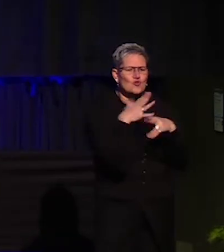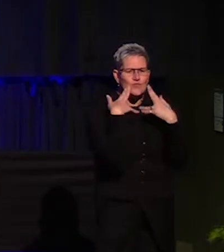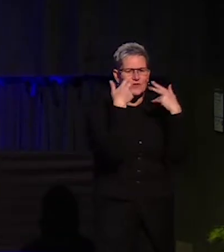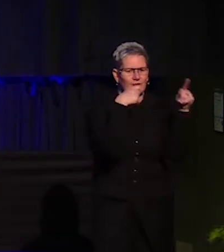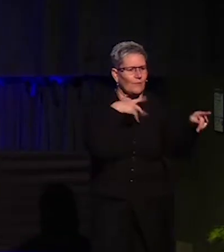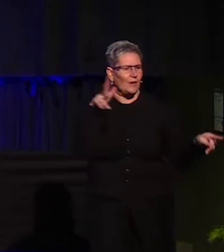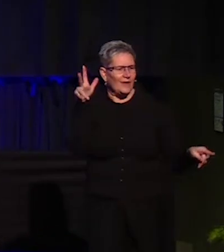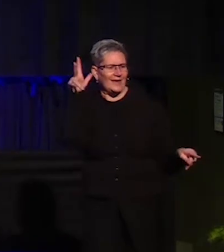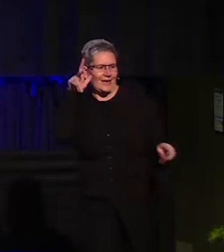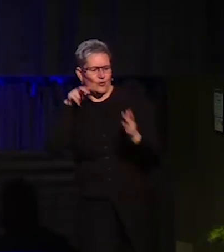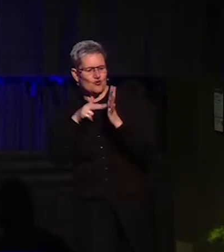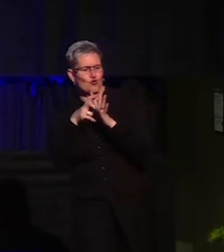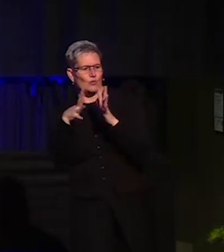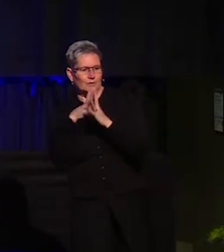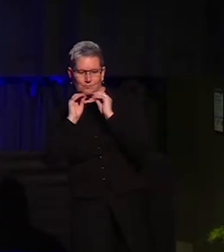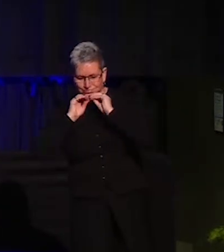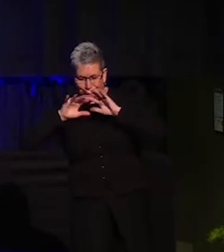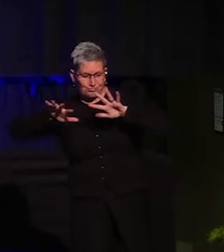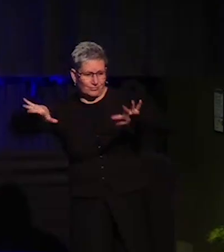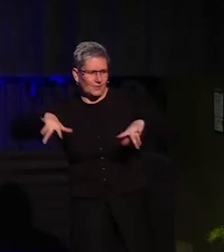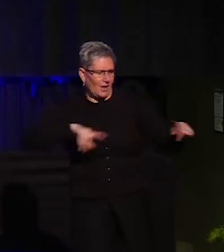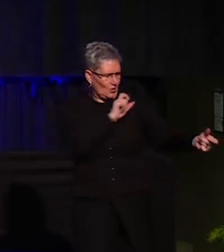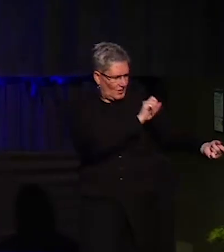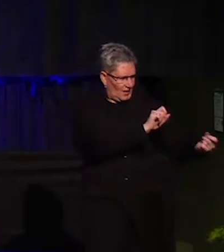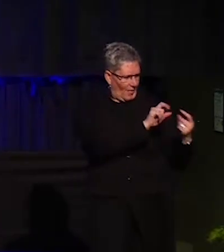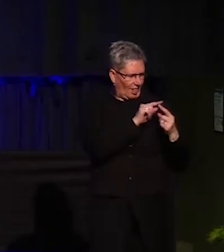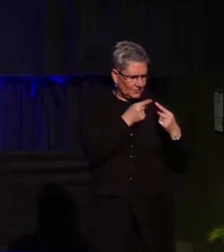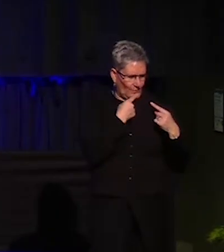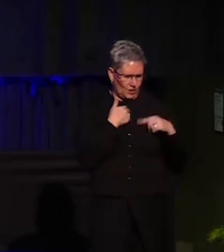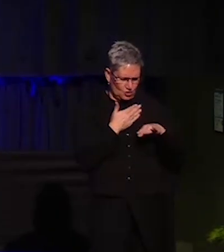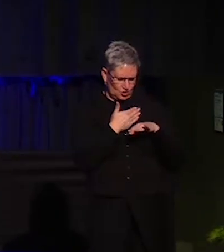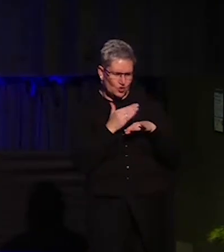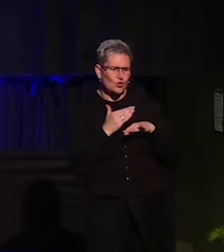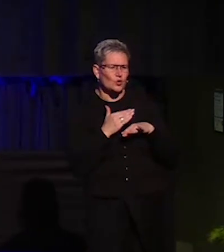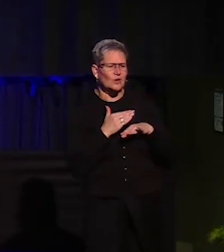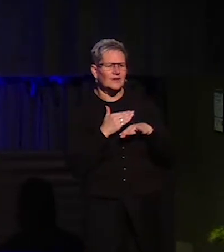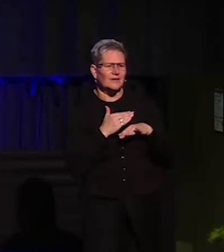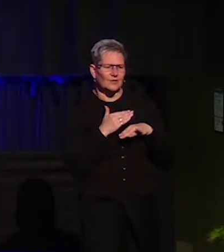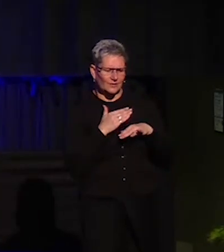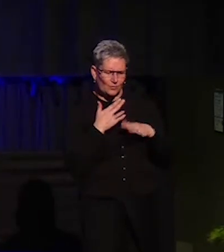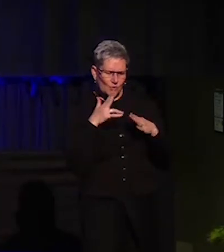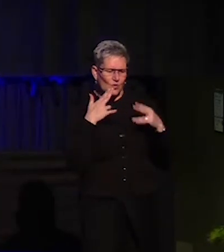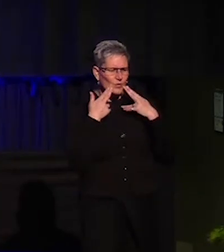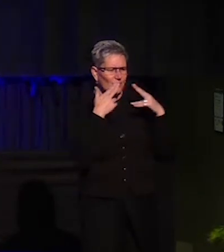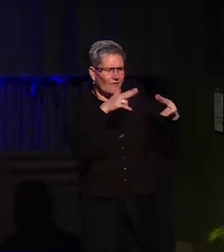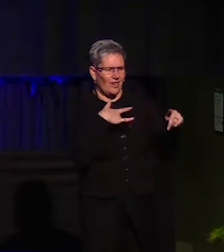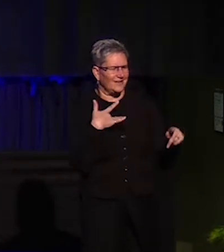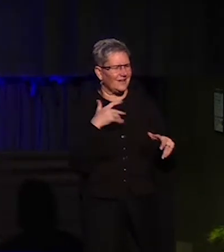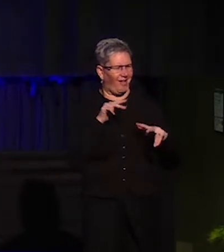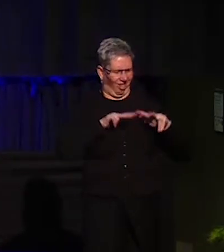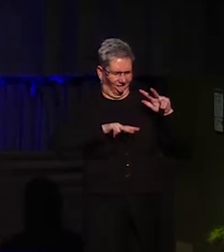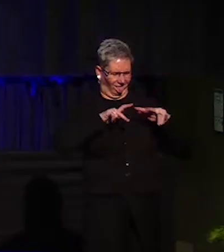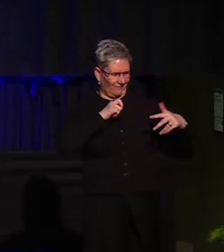sent me this email, and it just felt awkward. It's a personalisation that felt awkward, didn't hit the mark